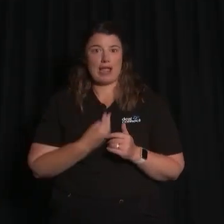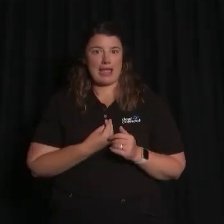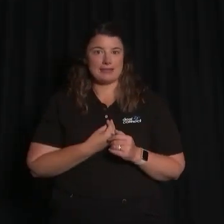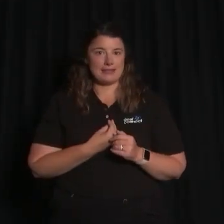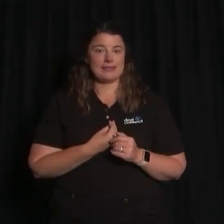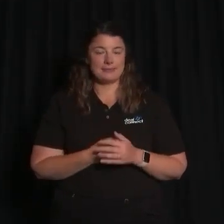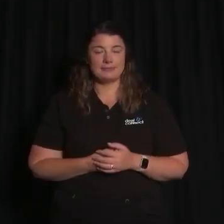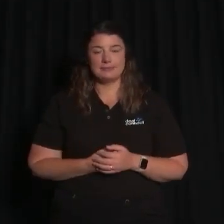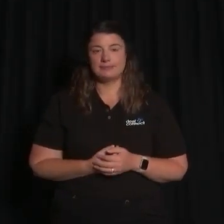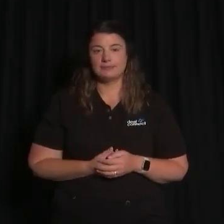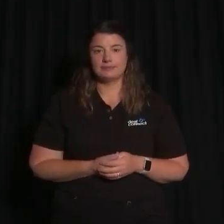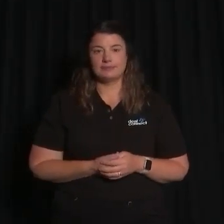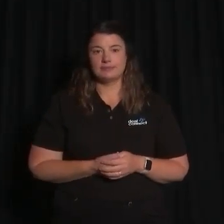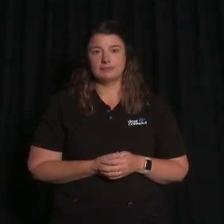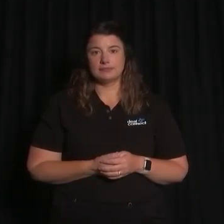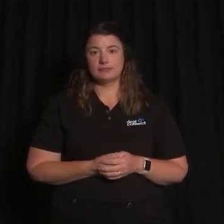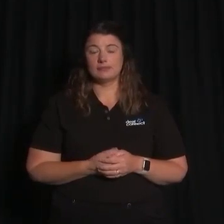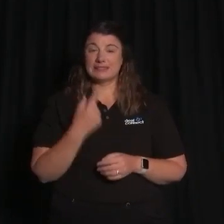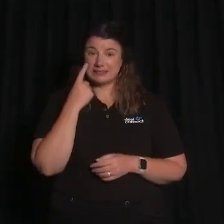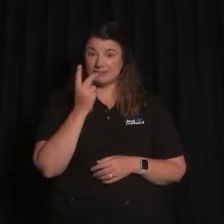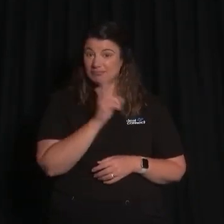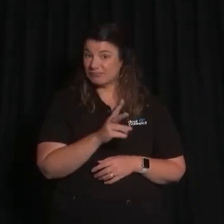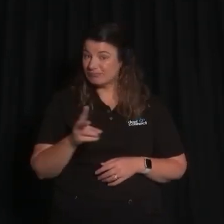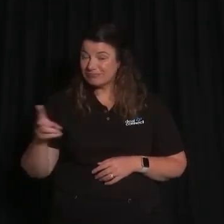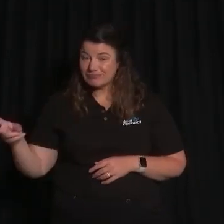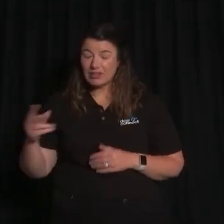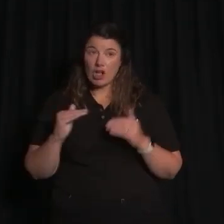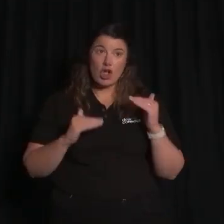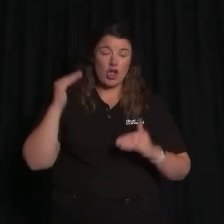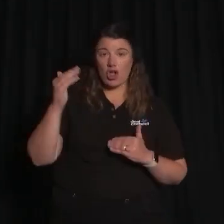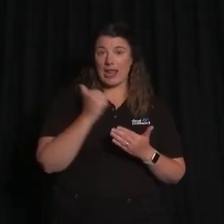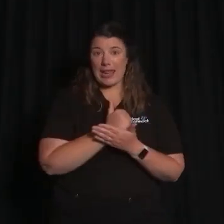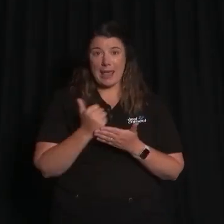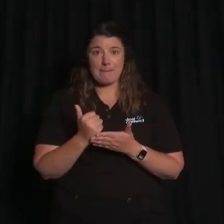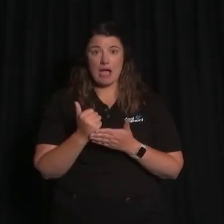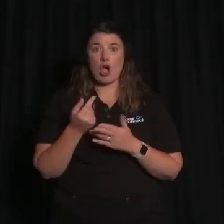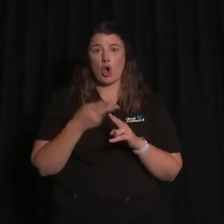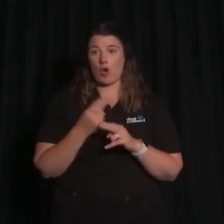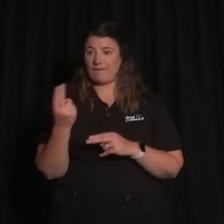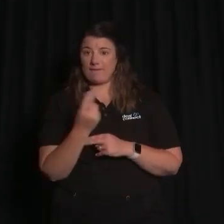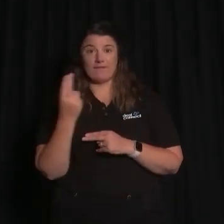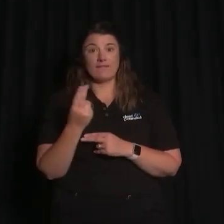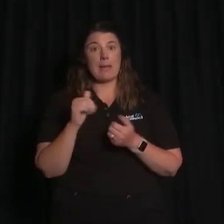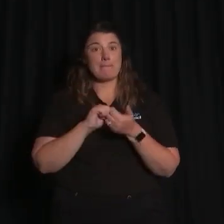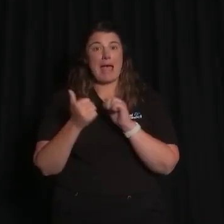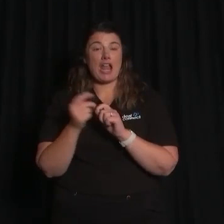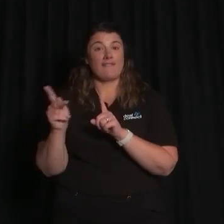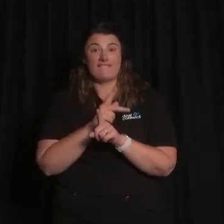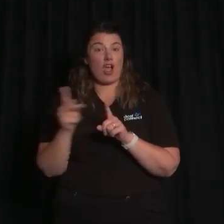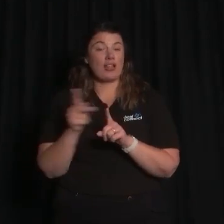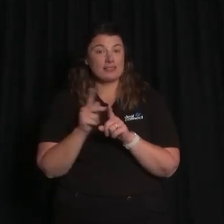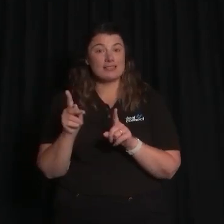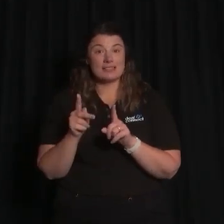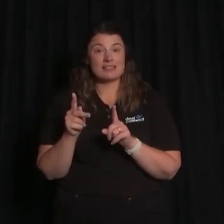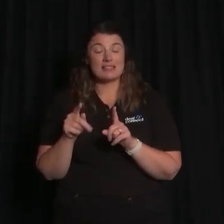genders. And we see considerably higher rates of intimate partner violence among LGBTIQ communities.